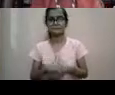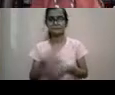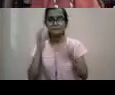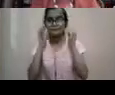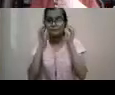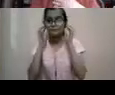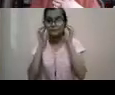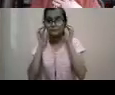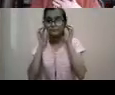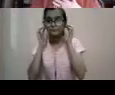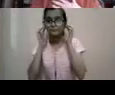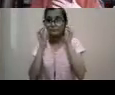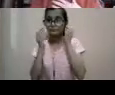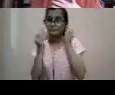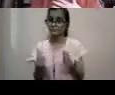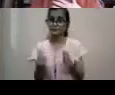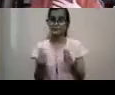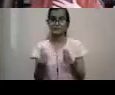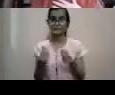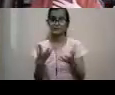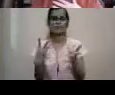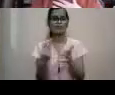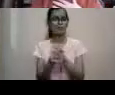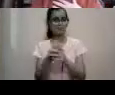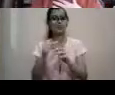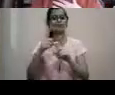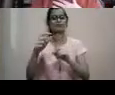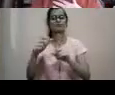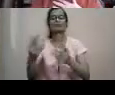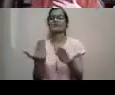quarrel can be reconciled.